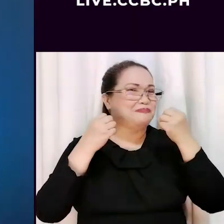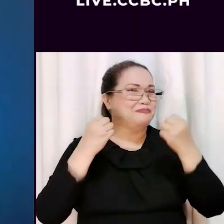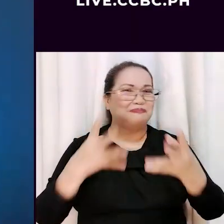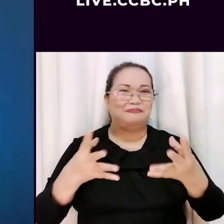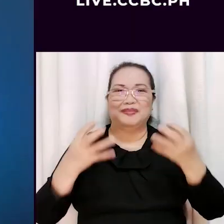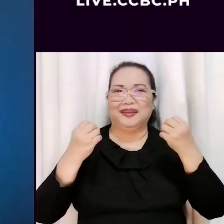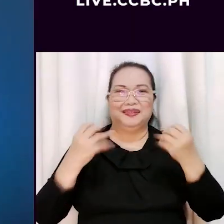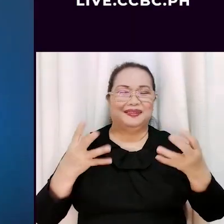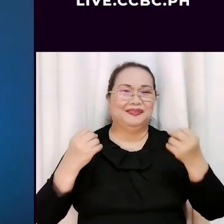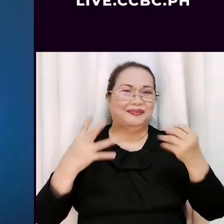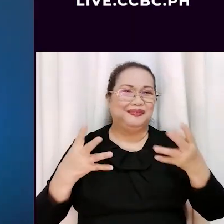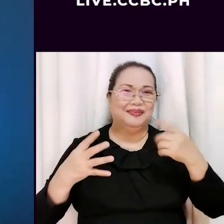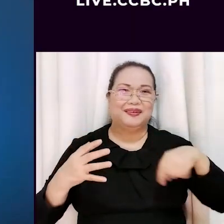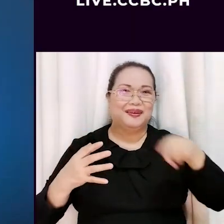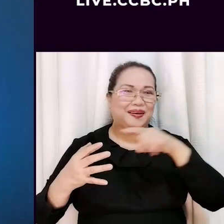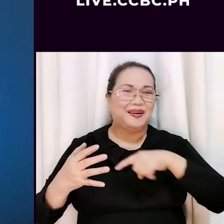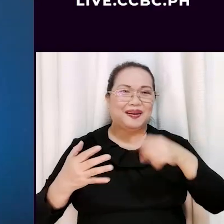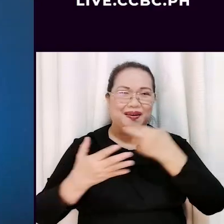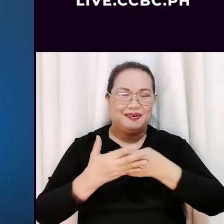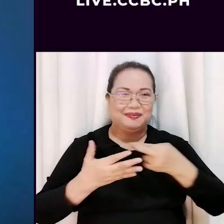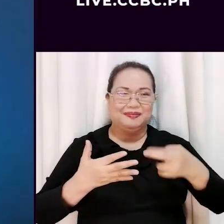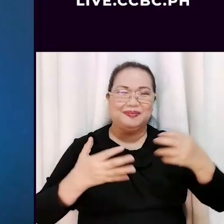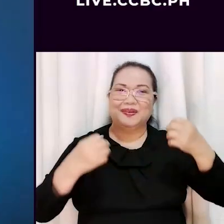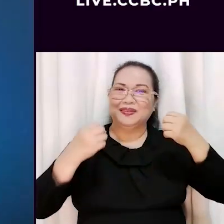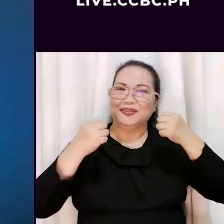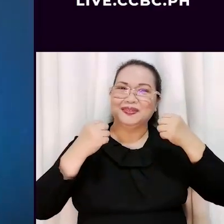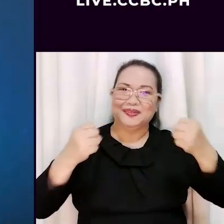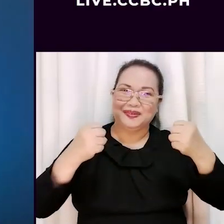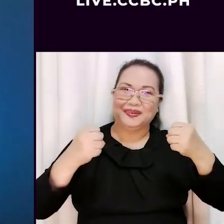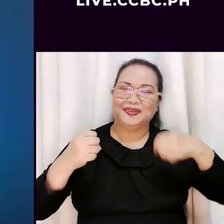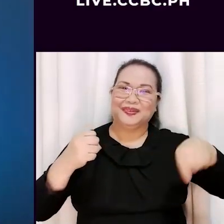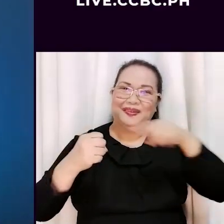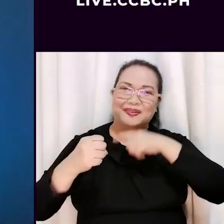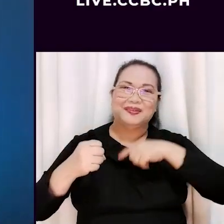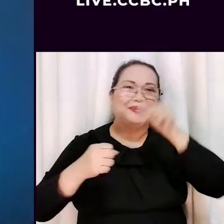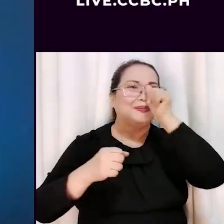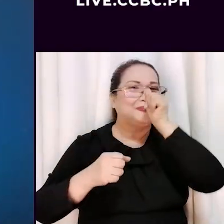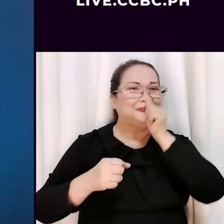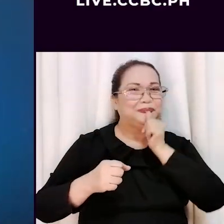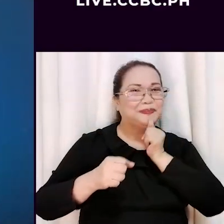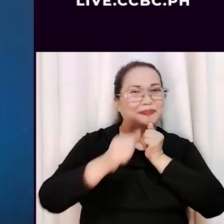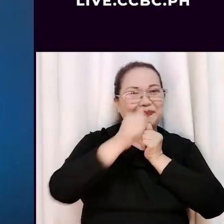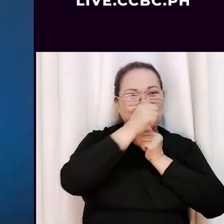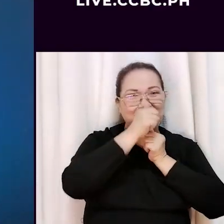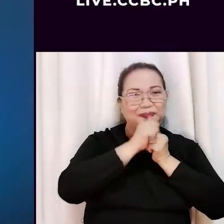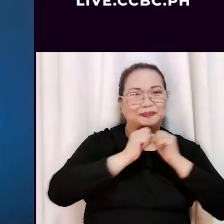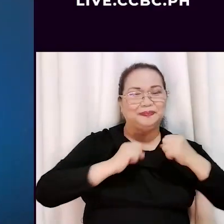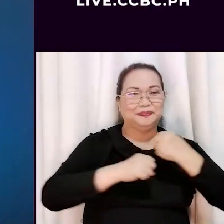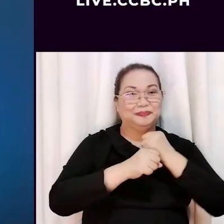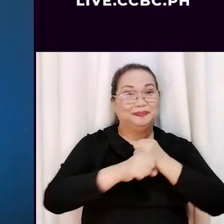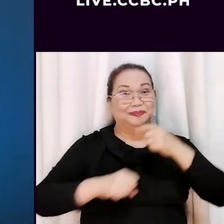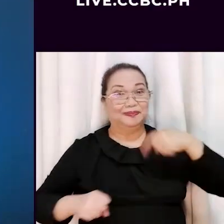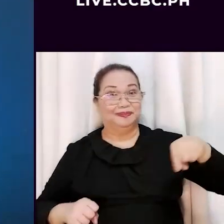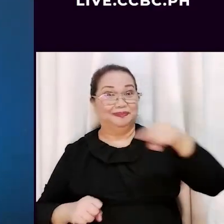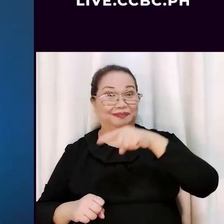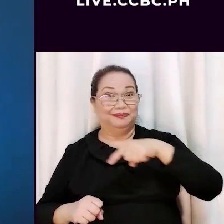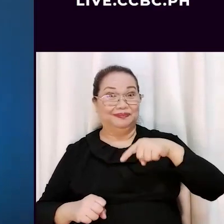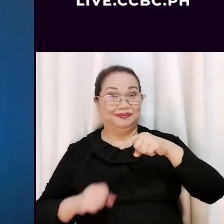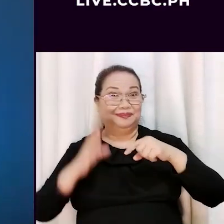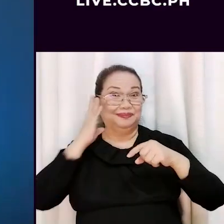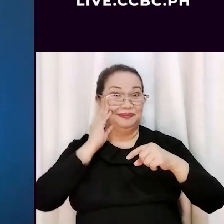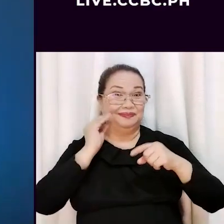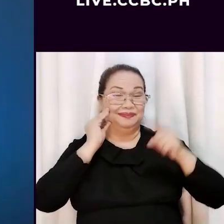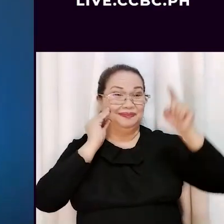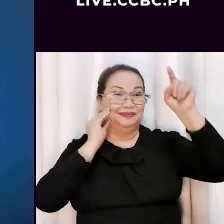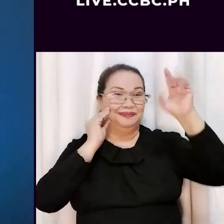multiplies our resources, strengthens our endurance, and causes us to experience